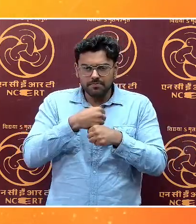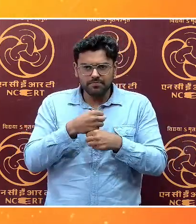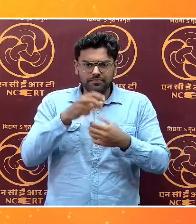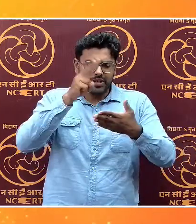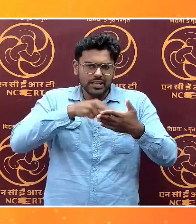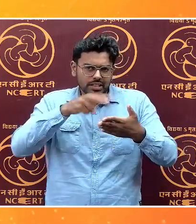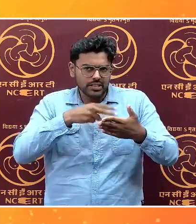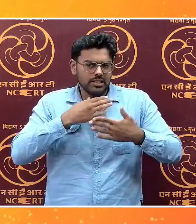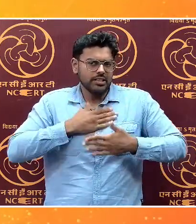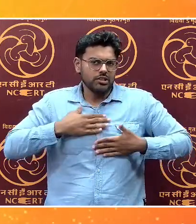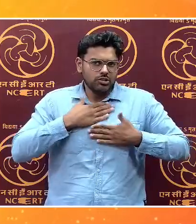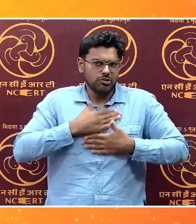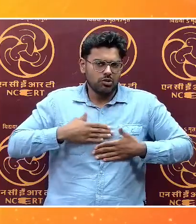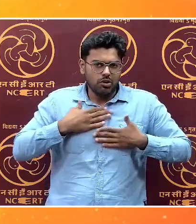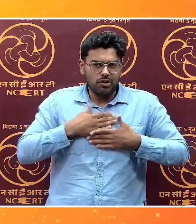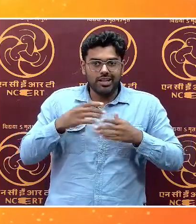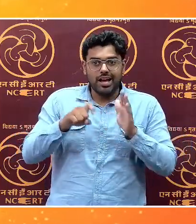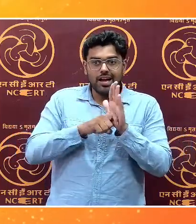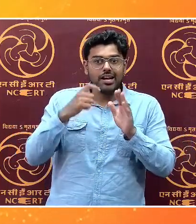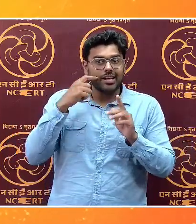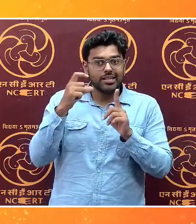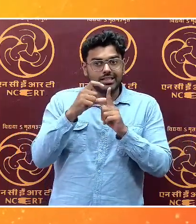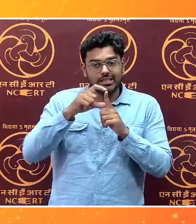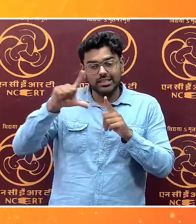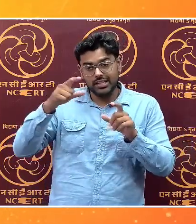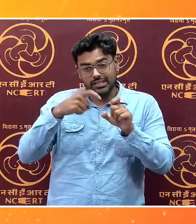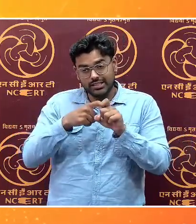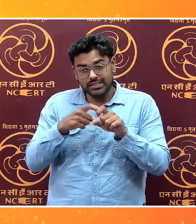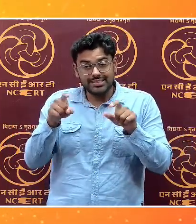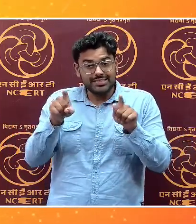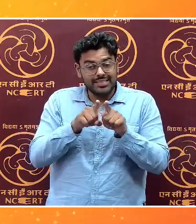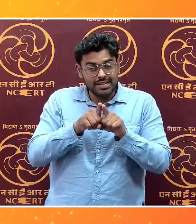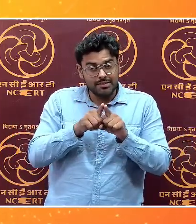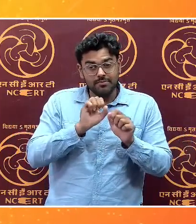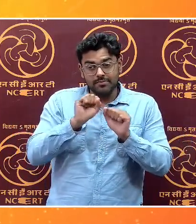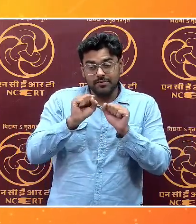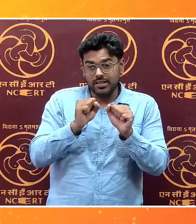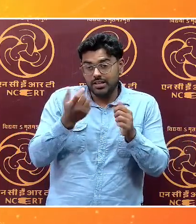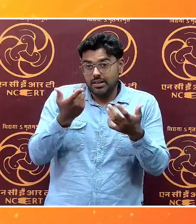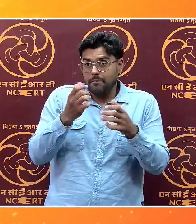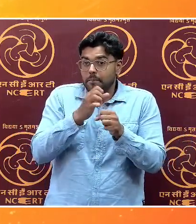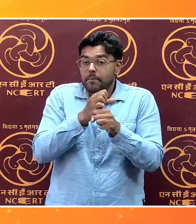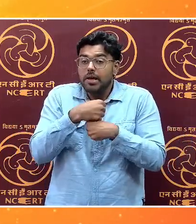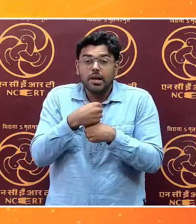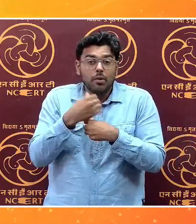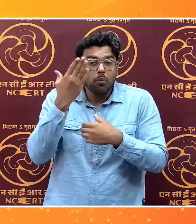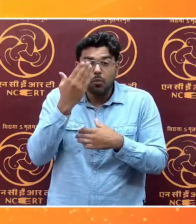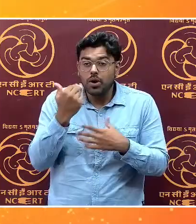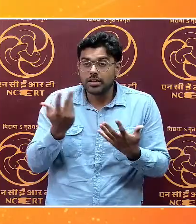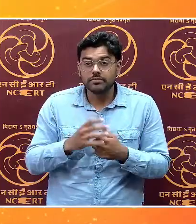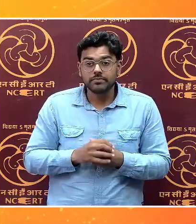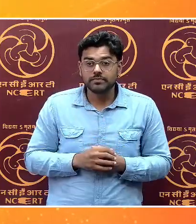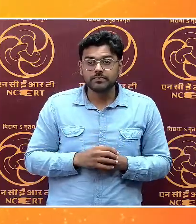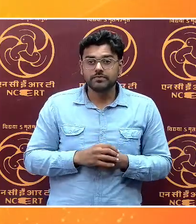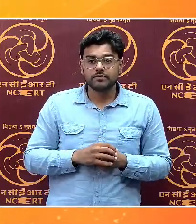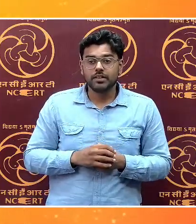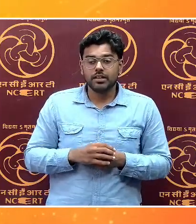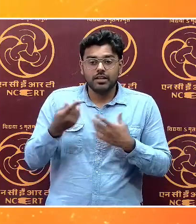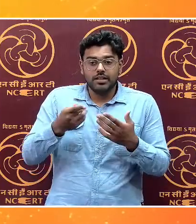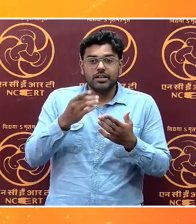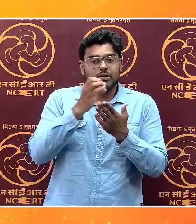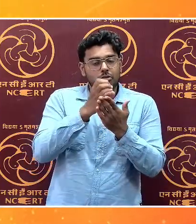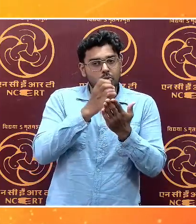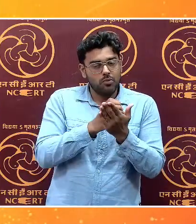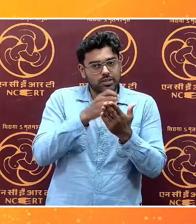and enjoying a riddle, and that activity has been designed to cover